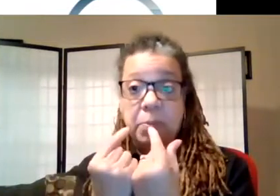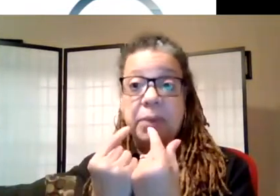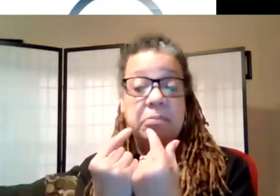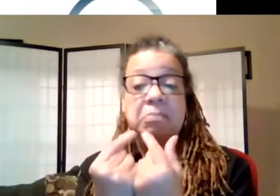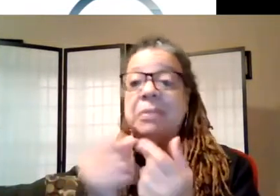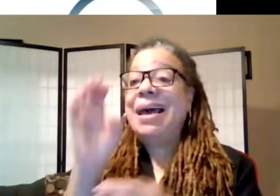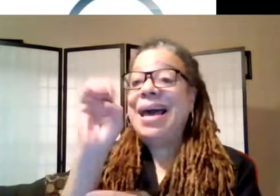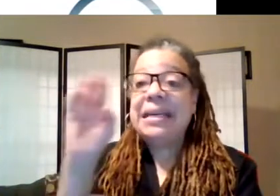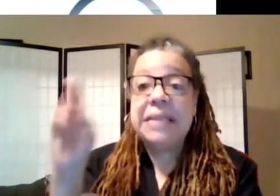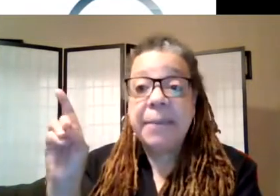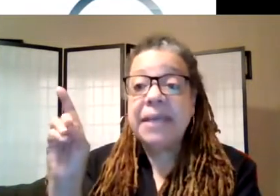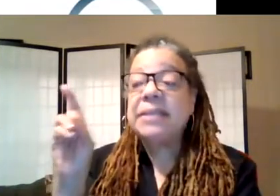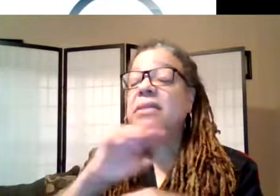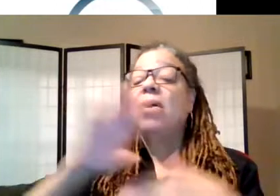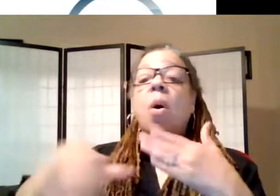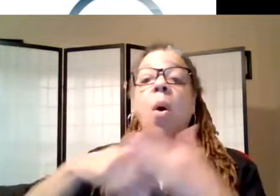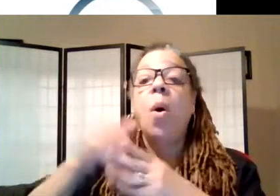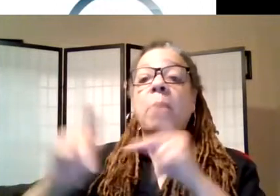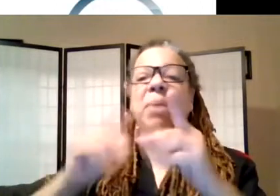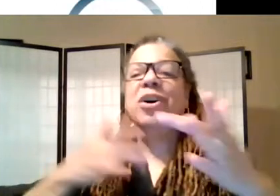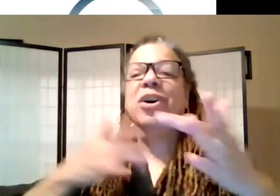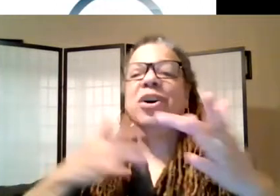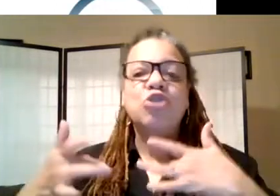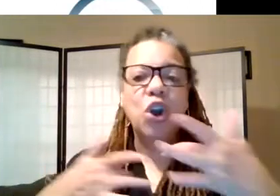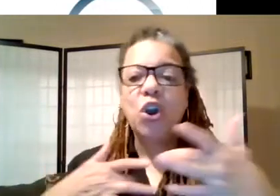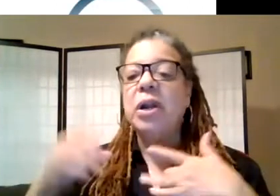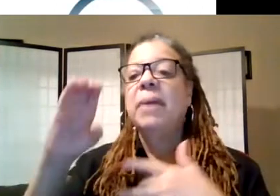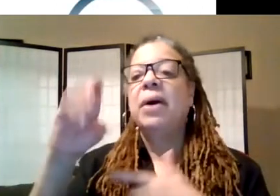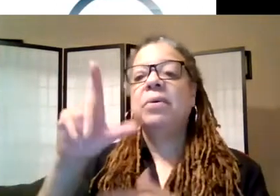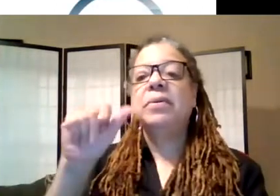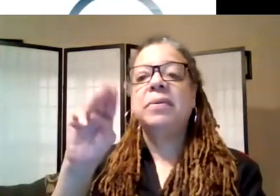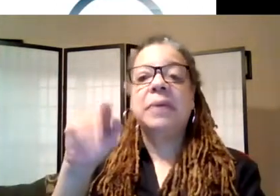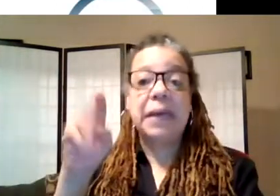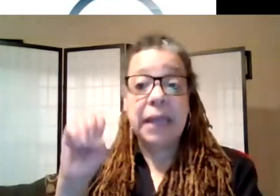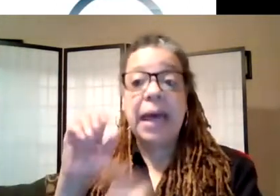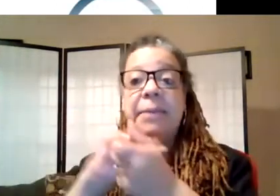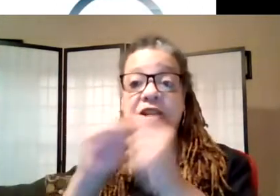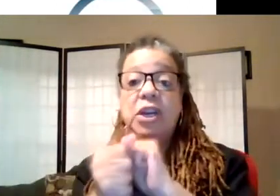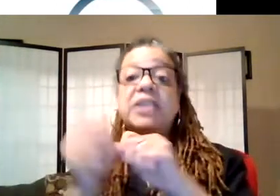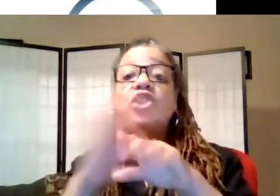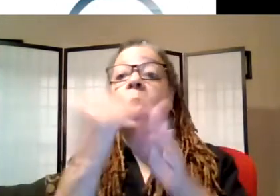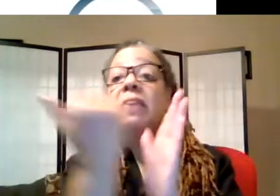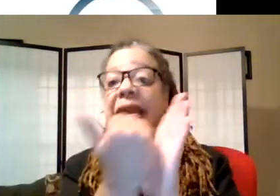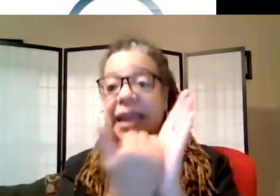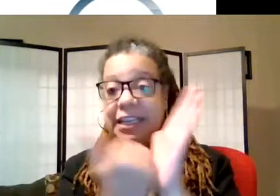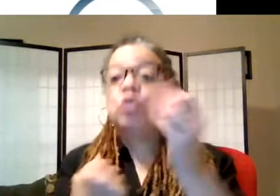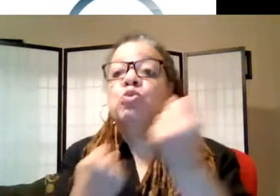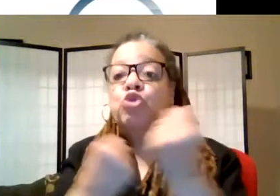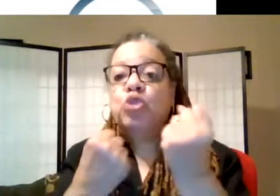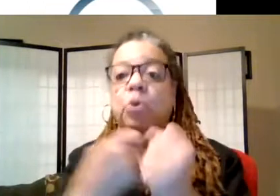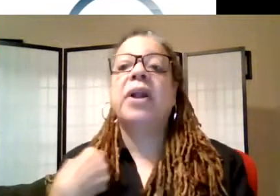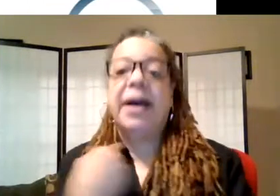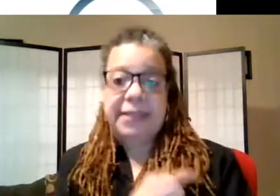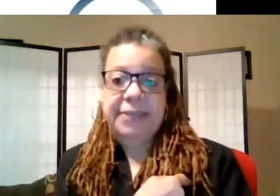Academics, everybody that's concerned about climate change and really wants to make it a priority is on the list here, and we are very proud of